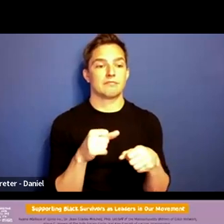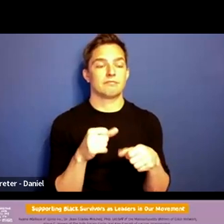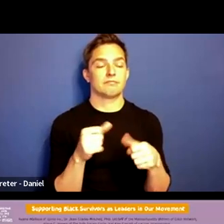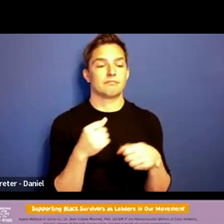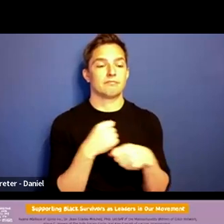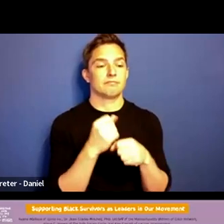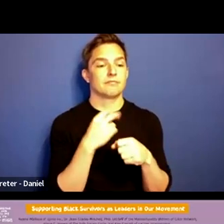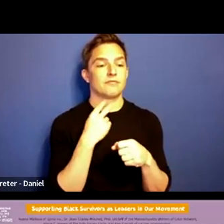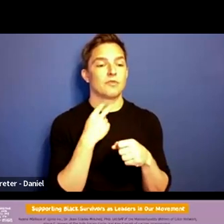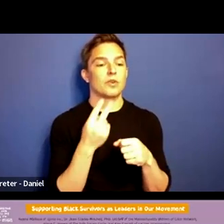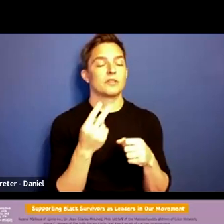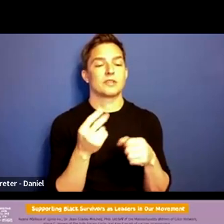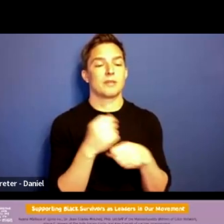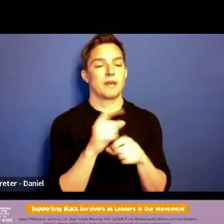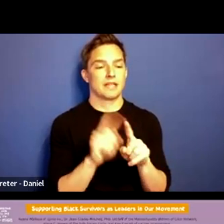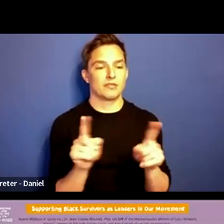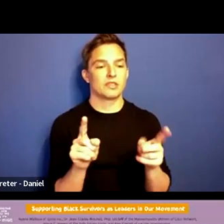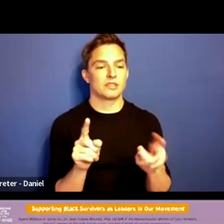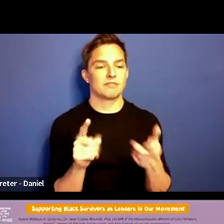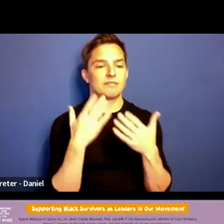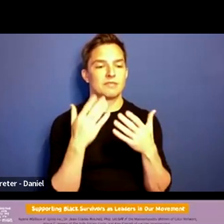difference. So I'm here. Thank you so much.